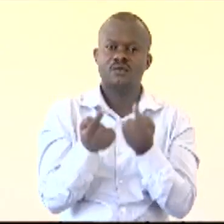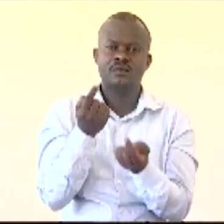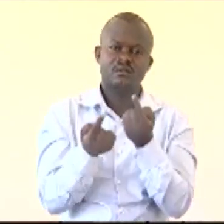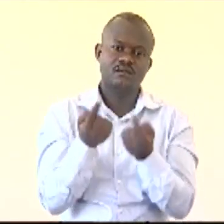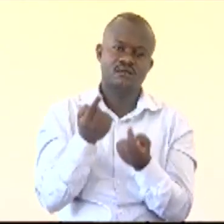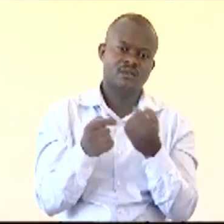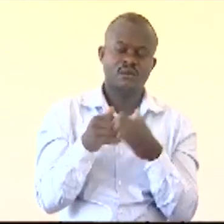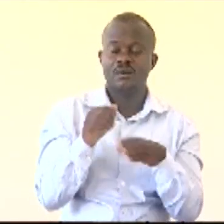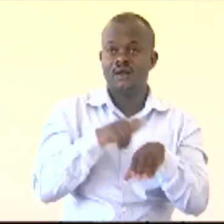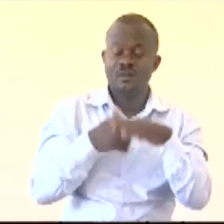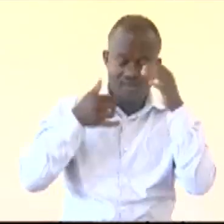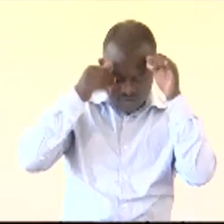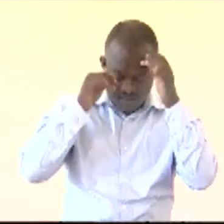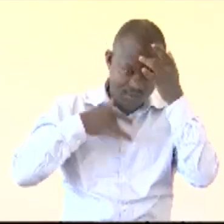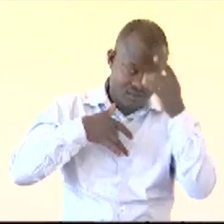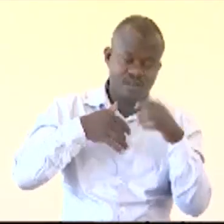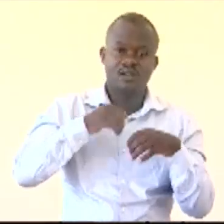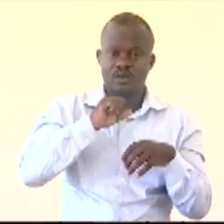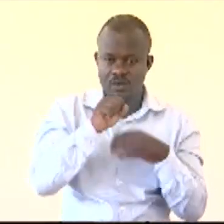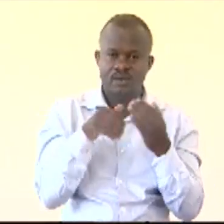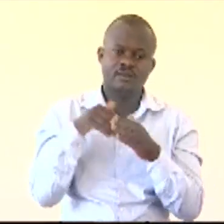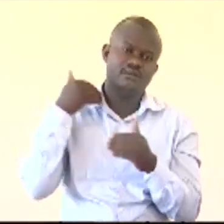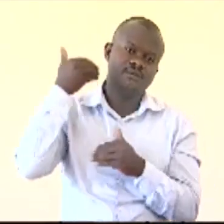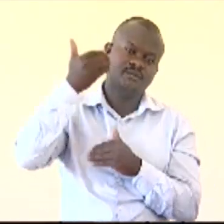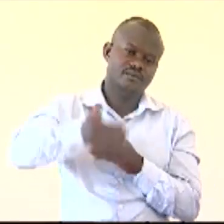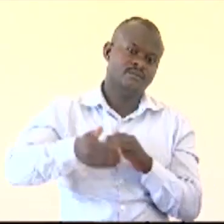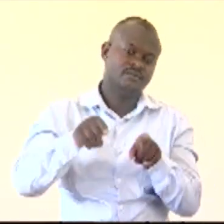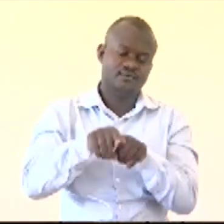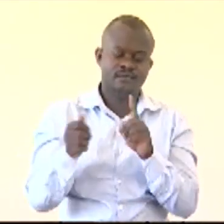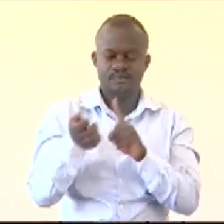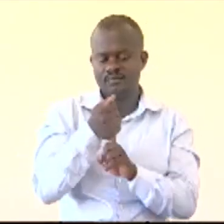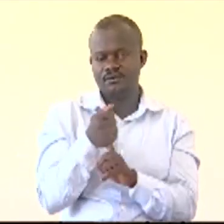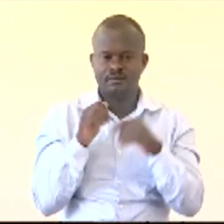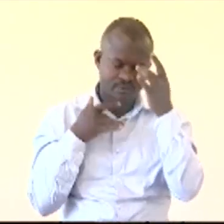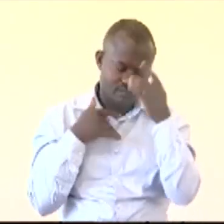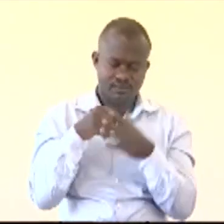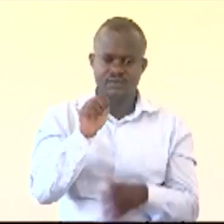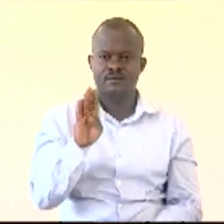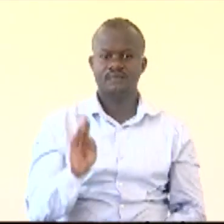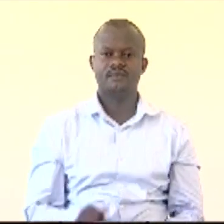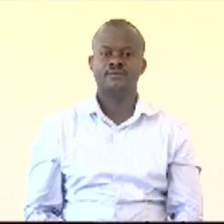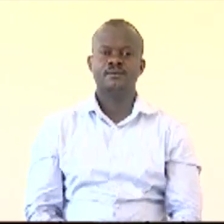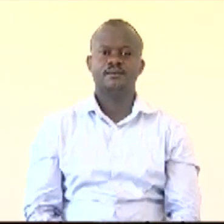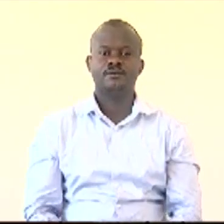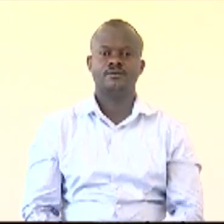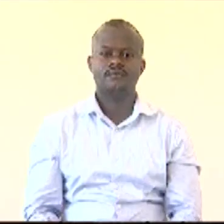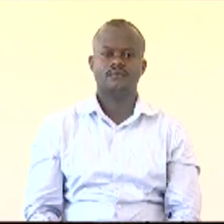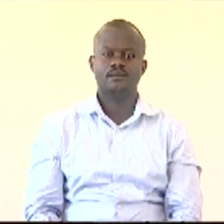cow that is suffering from tuberculosis, and eventually you also get affected by the tuberculosis.